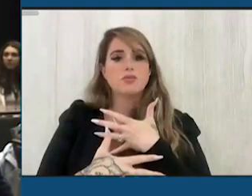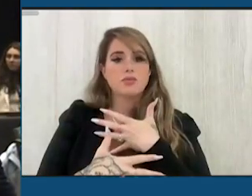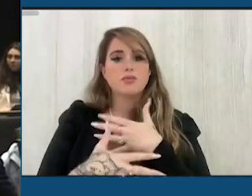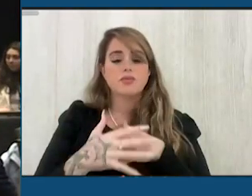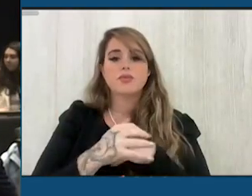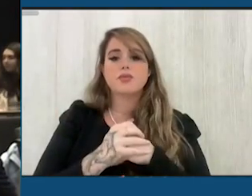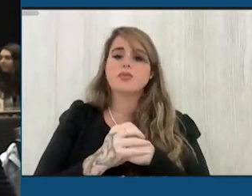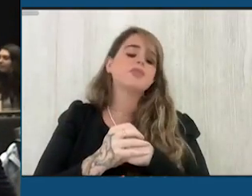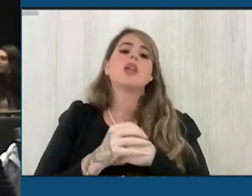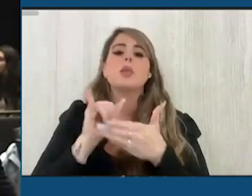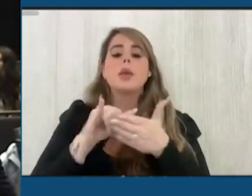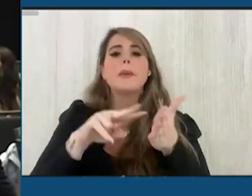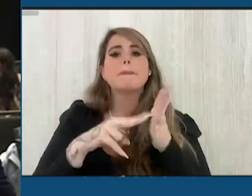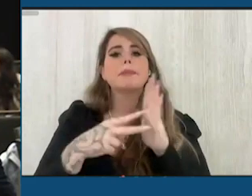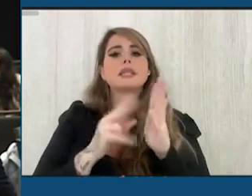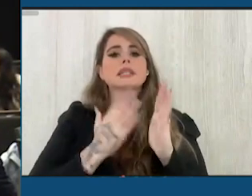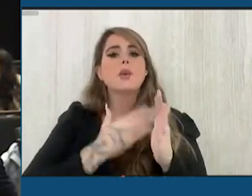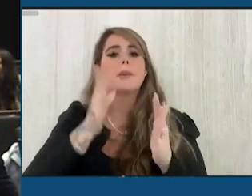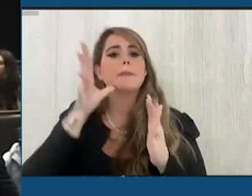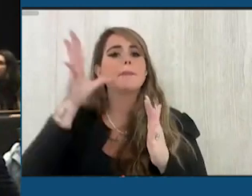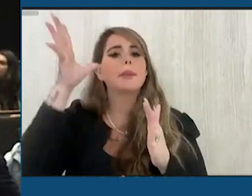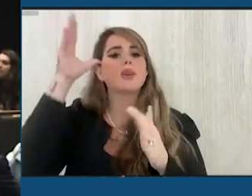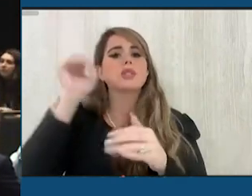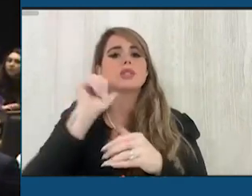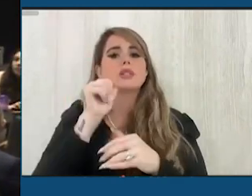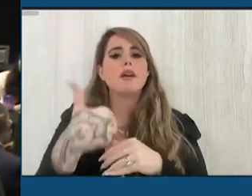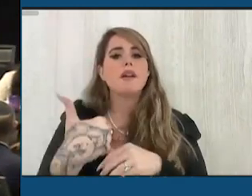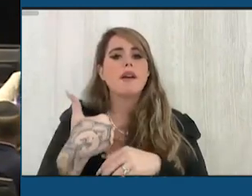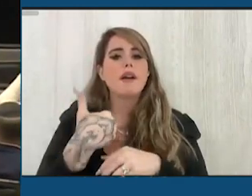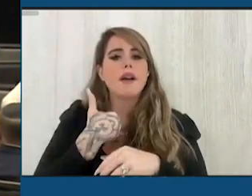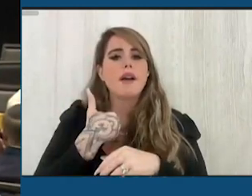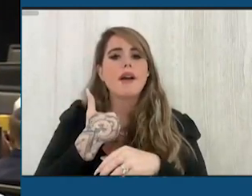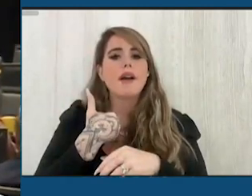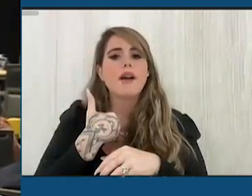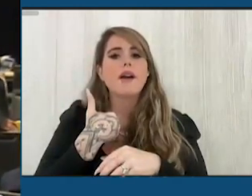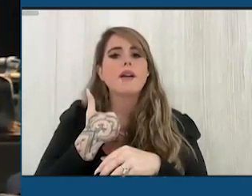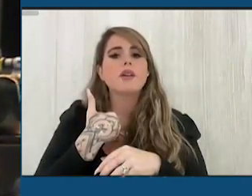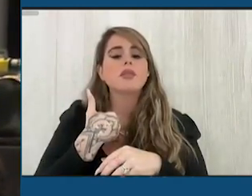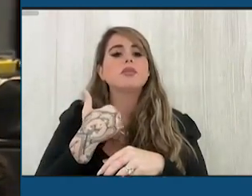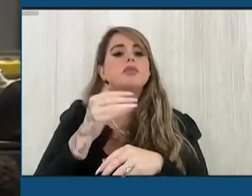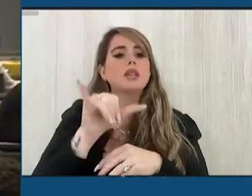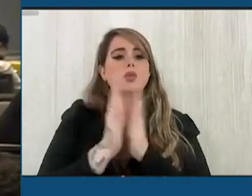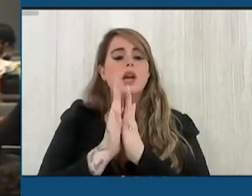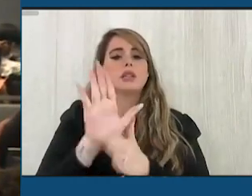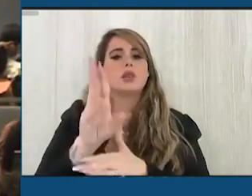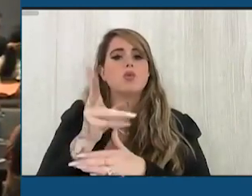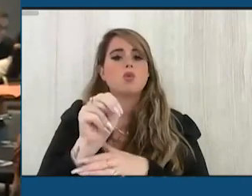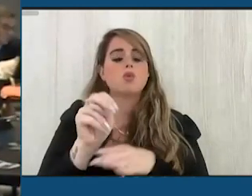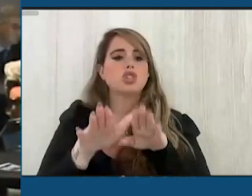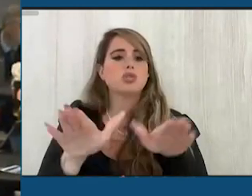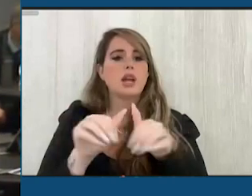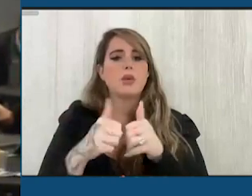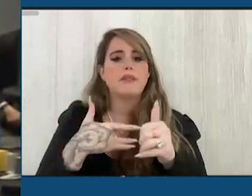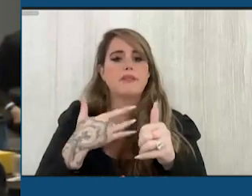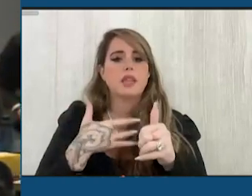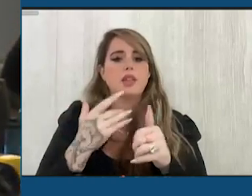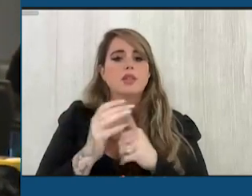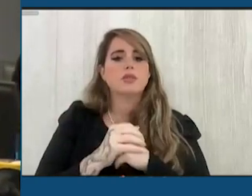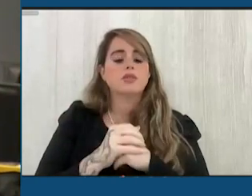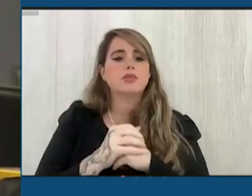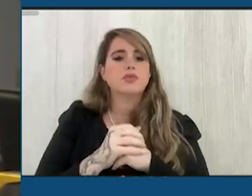That means that our parents have not had the emotion education they need to even ask their own children the question, how are you feeling?